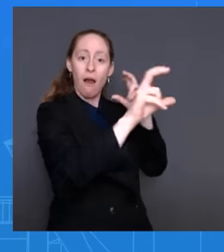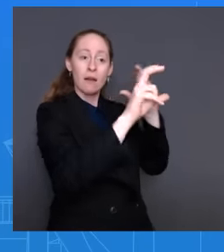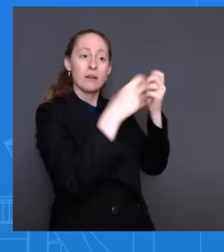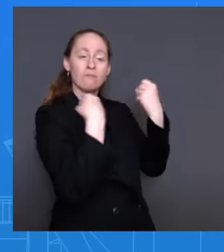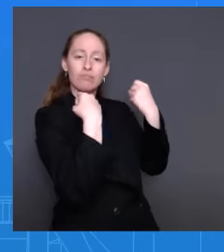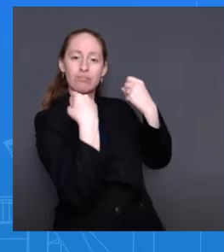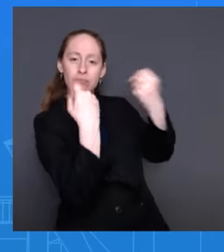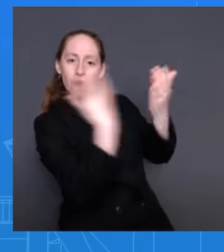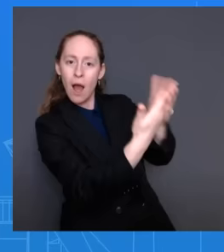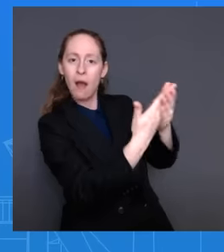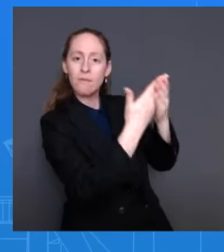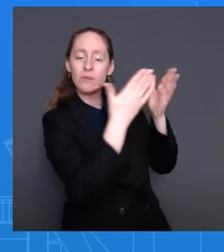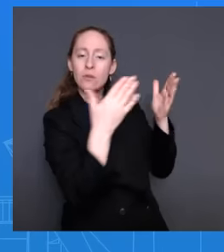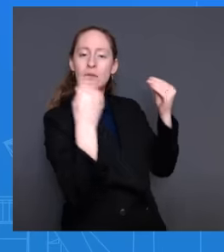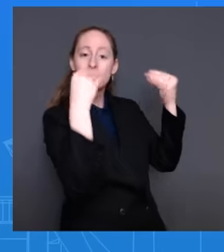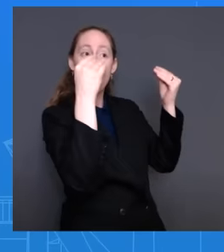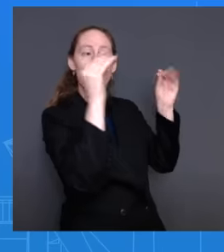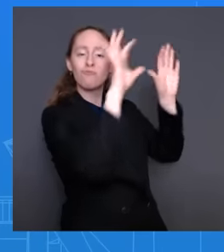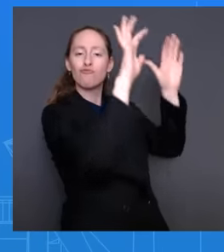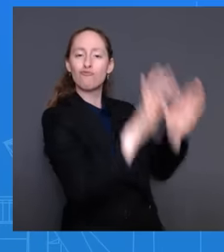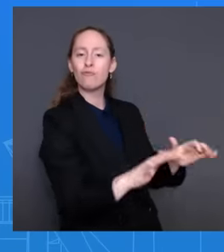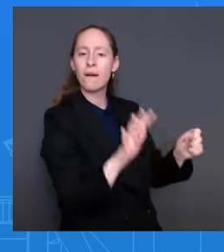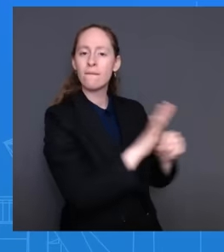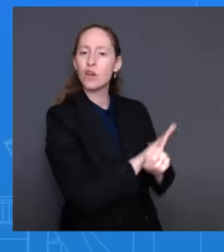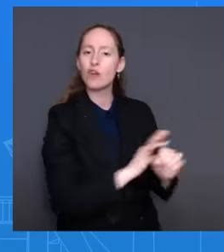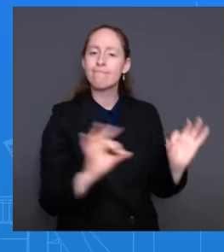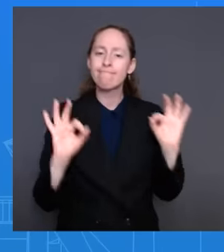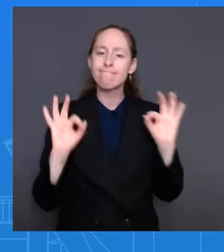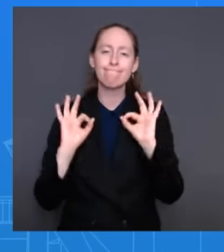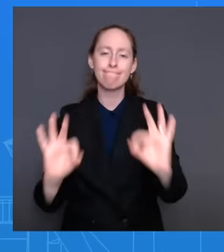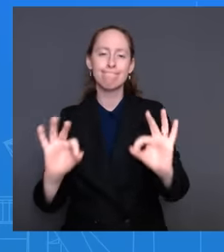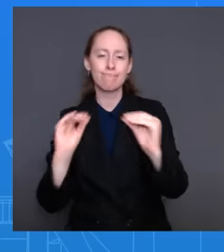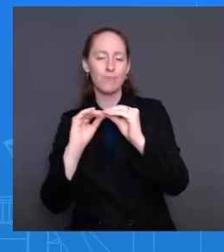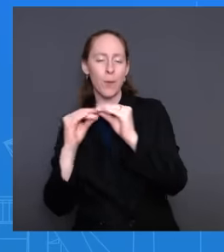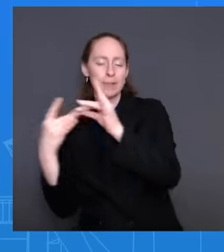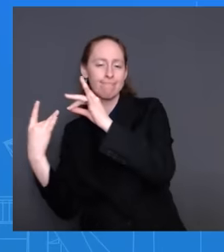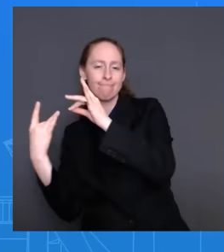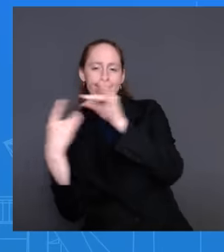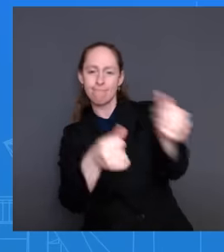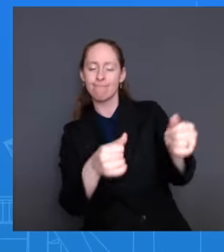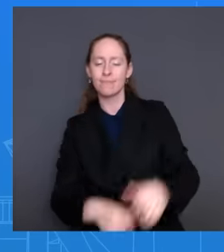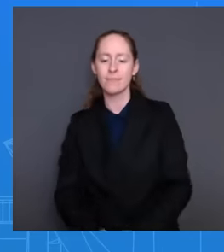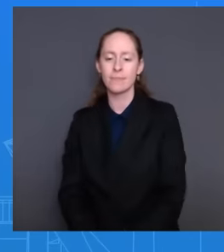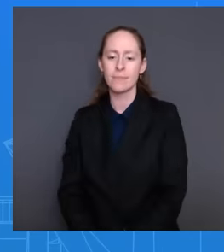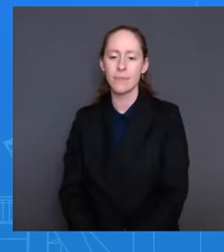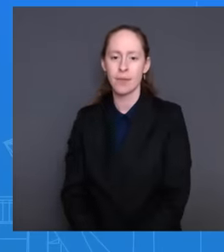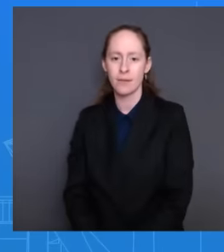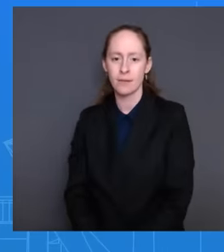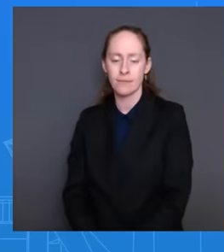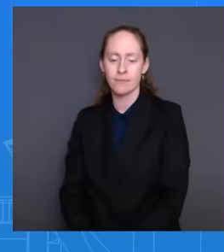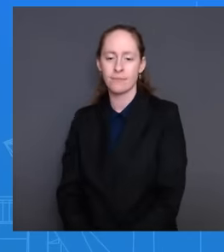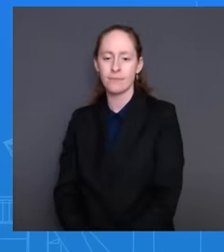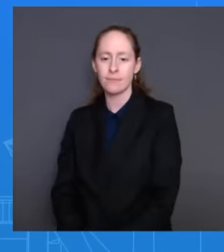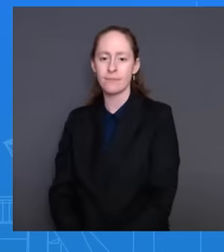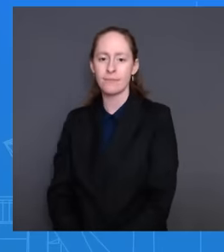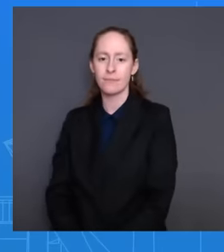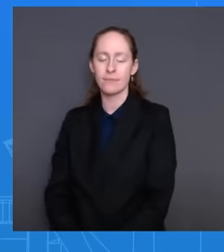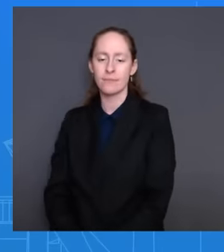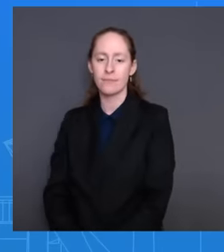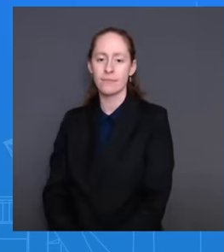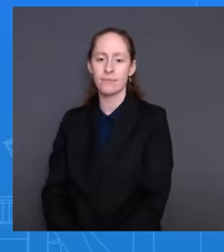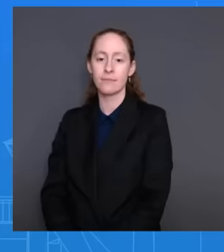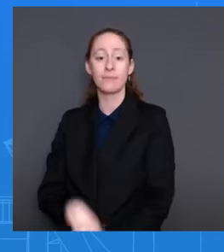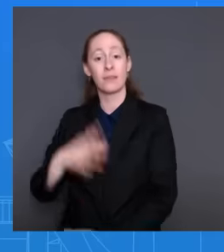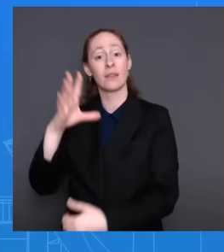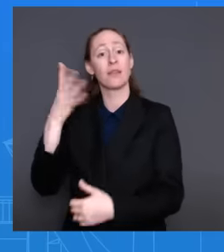pose ongoing challenges. Third, there are places where we could absolutely use Congress's help, and we could